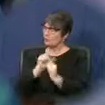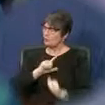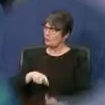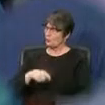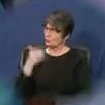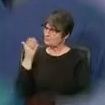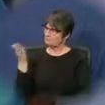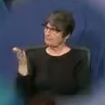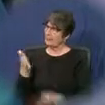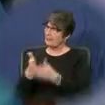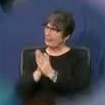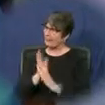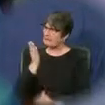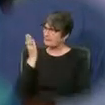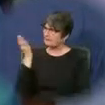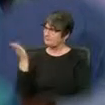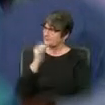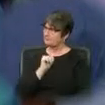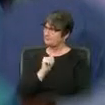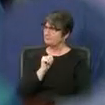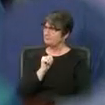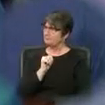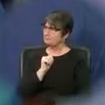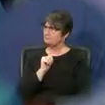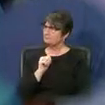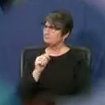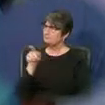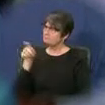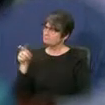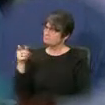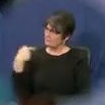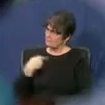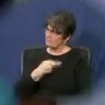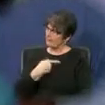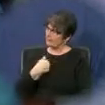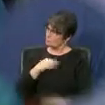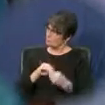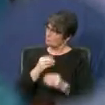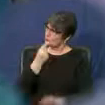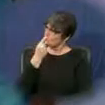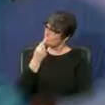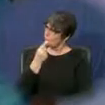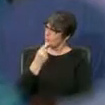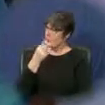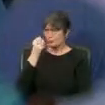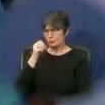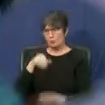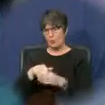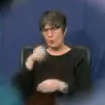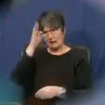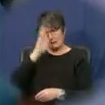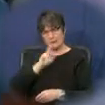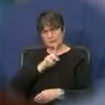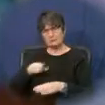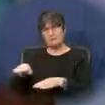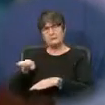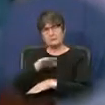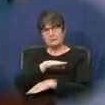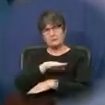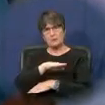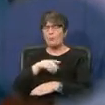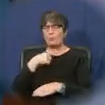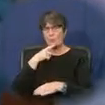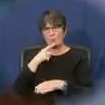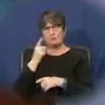Lord and asking the Lord to make them number one, make sure that in God's kingdom that they'll be